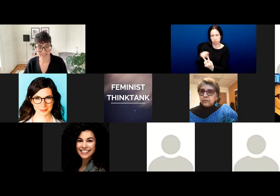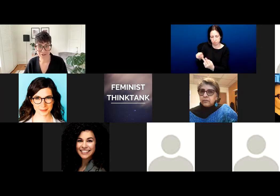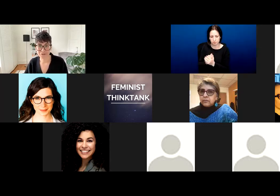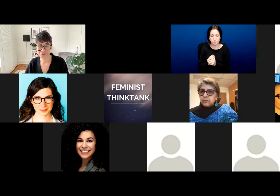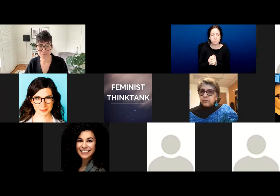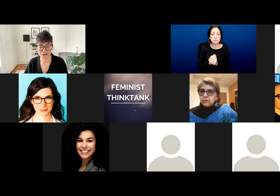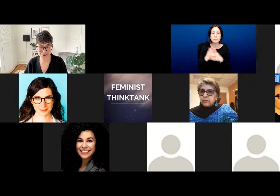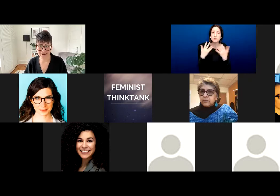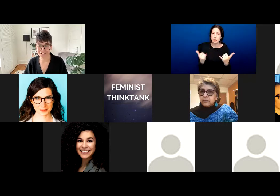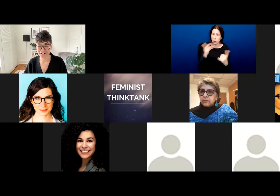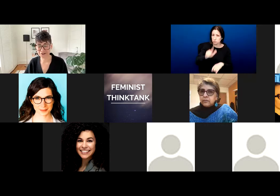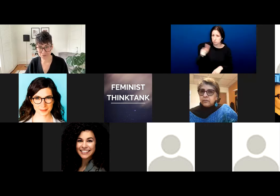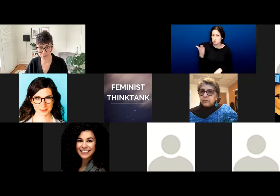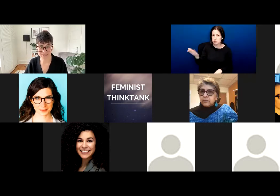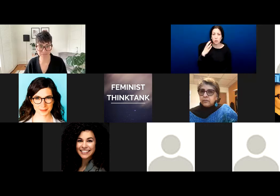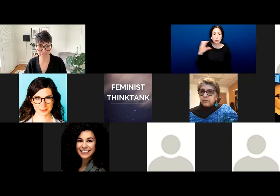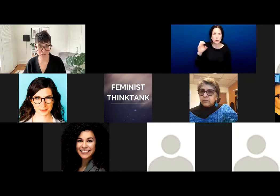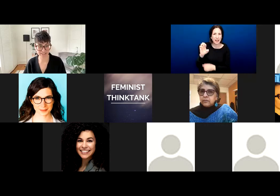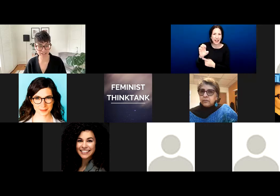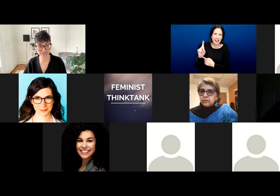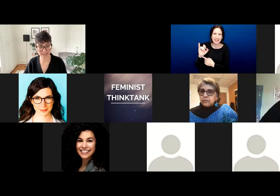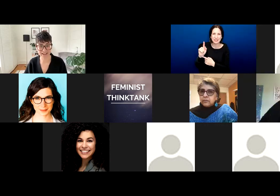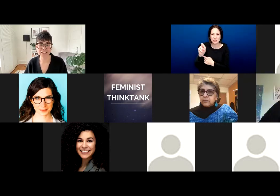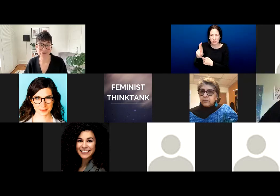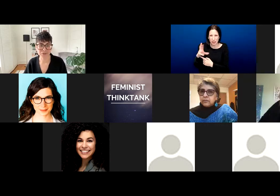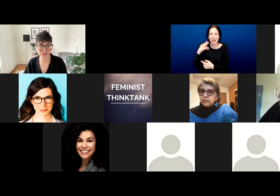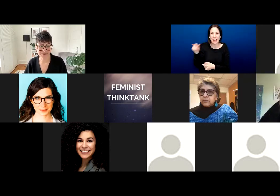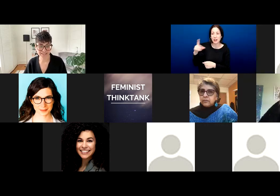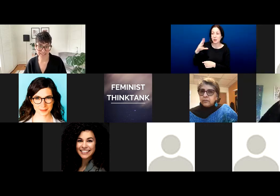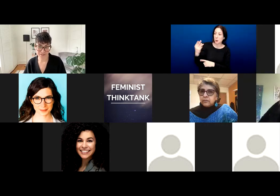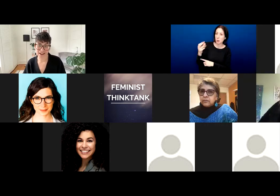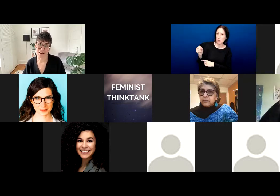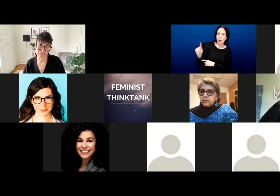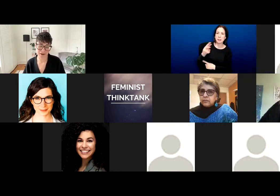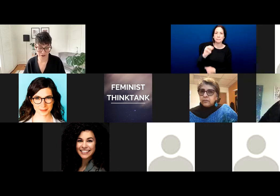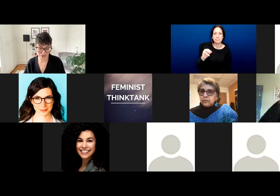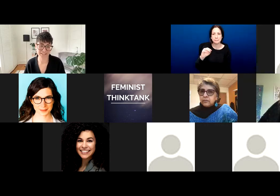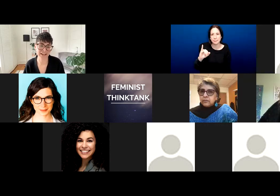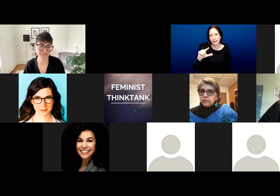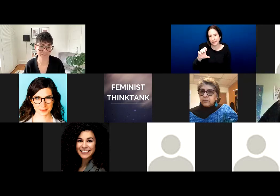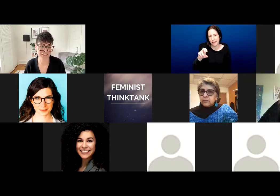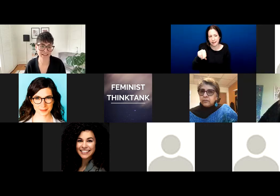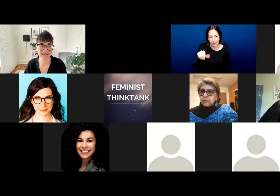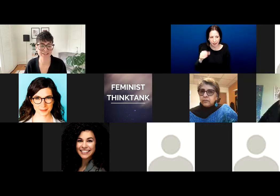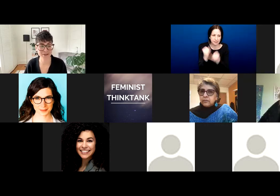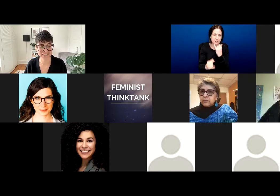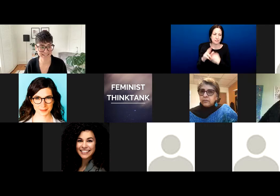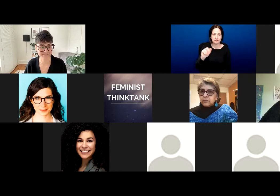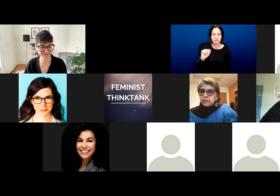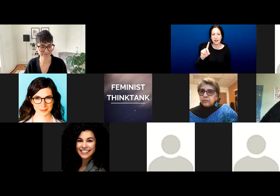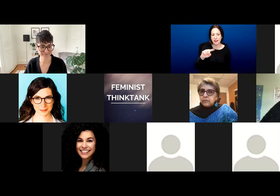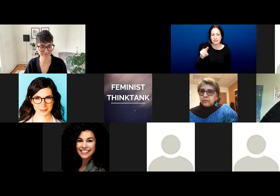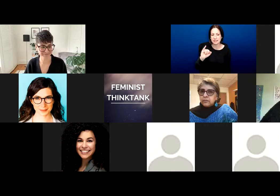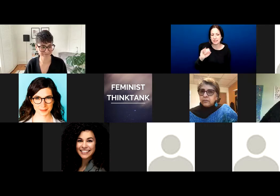will pass it over to my co-editor and co-host, Milena Radzikowska, to give us the biographies of Sujatha and